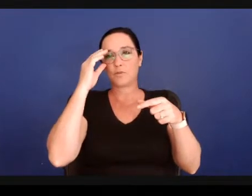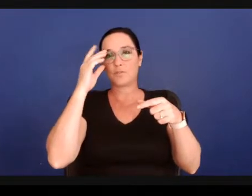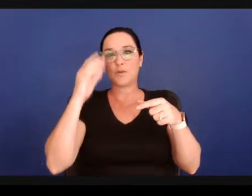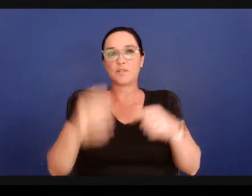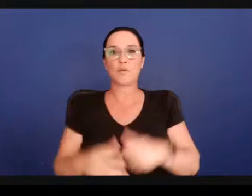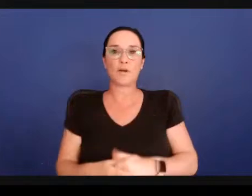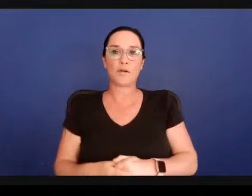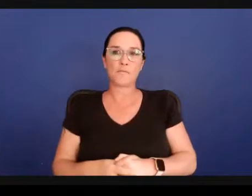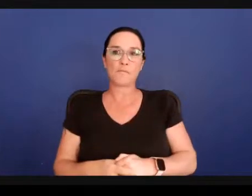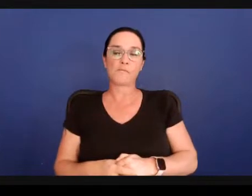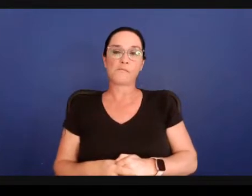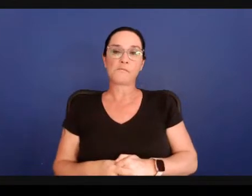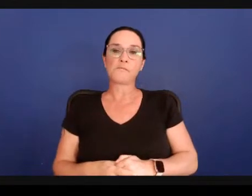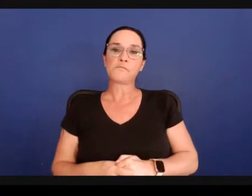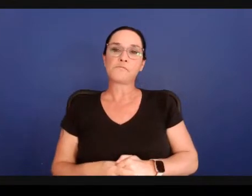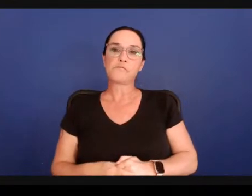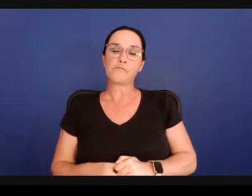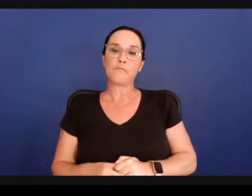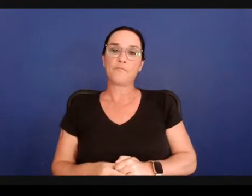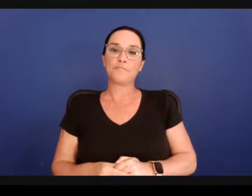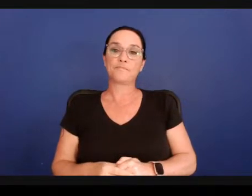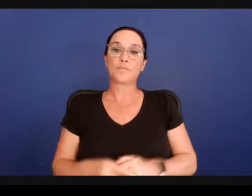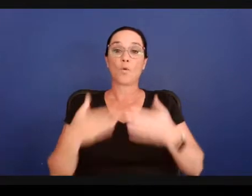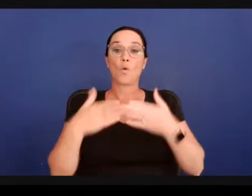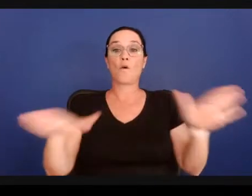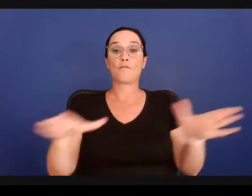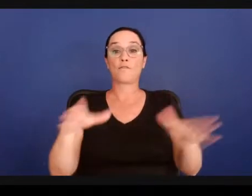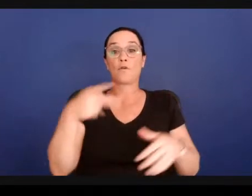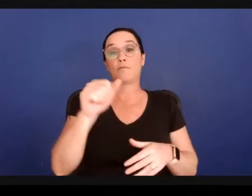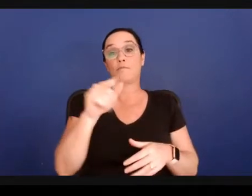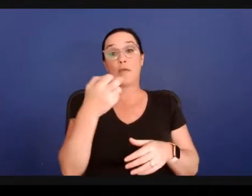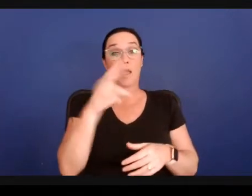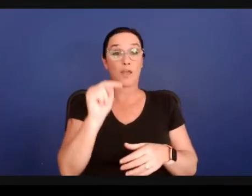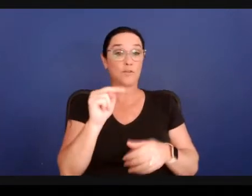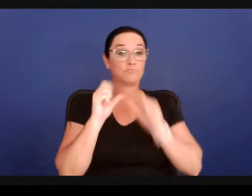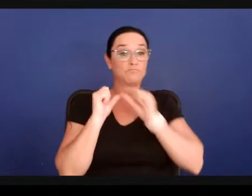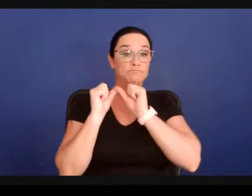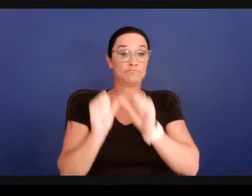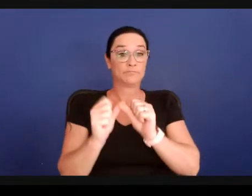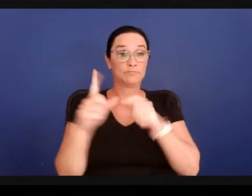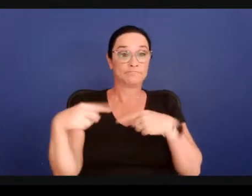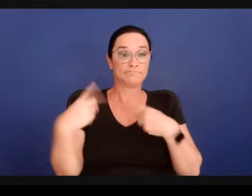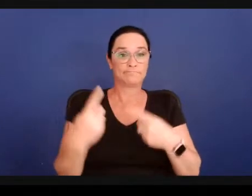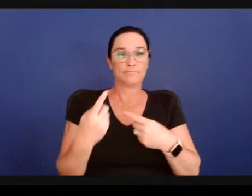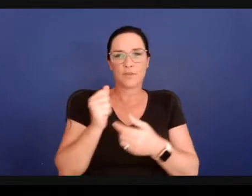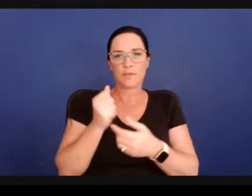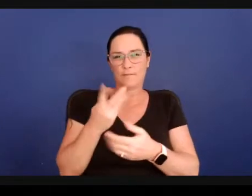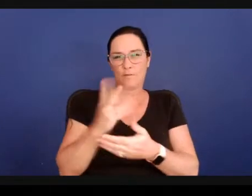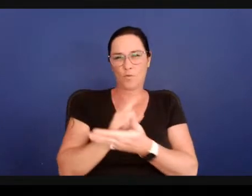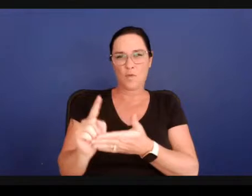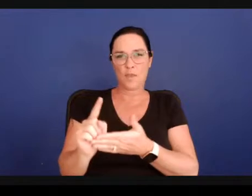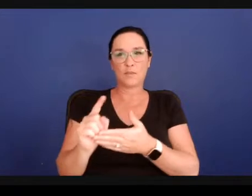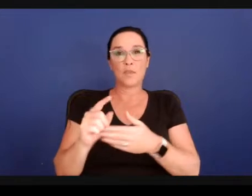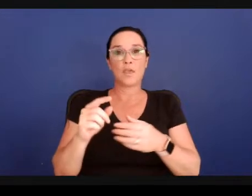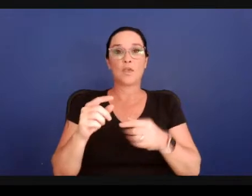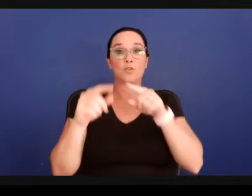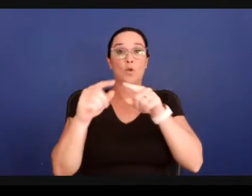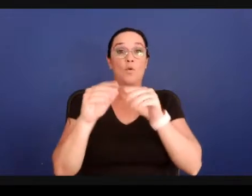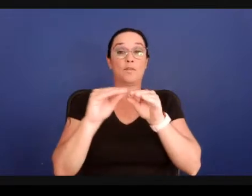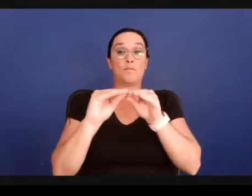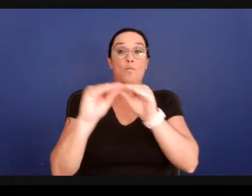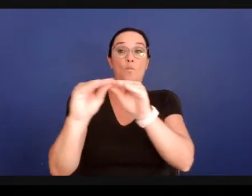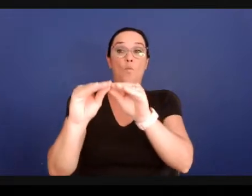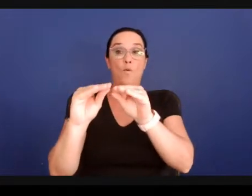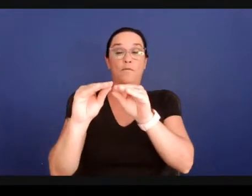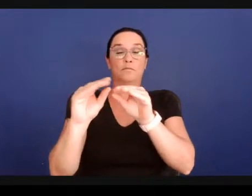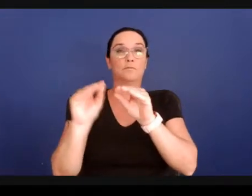here. Overall, the patterns continue from a few weeks ago, where the outlet is still moving to the west. So it's wiggling in there